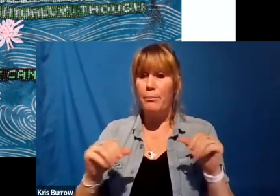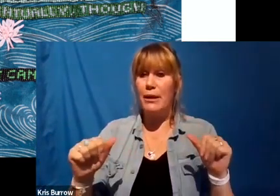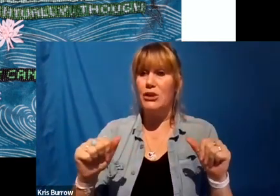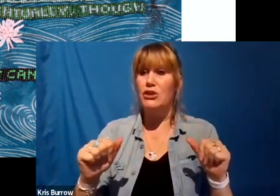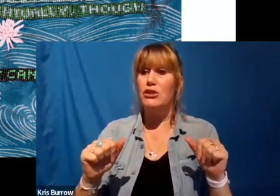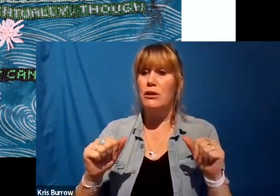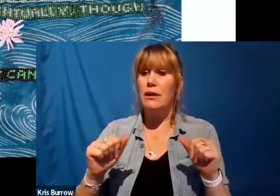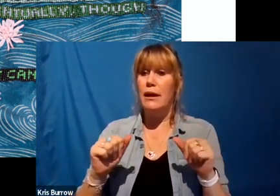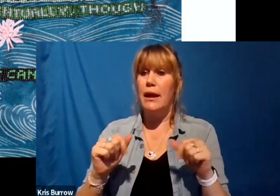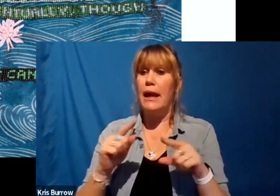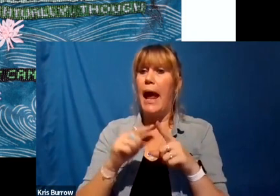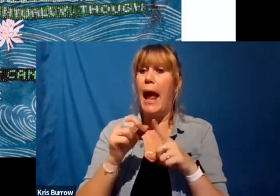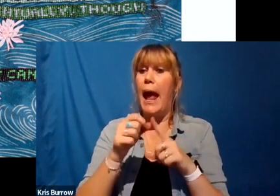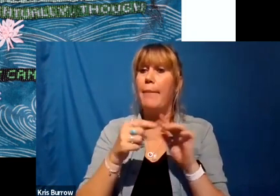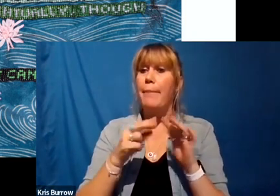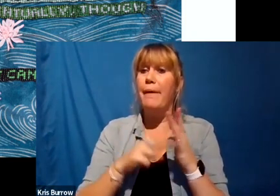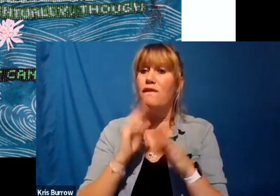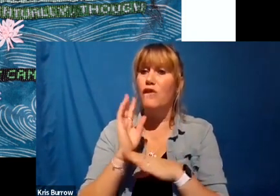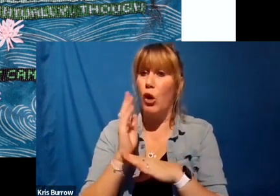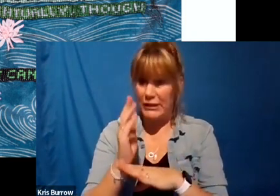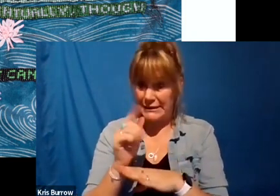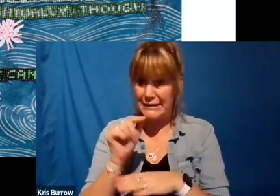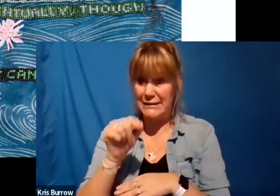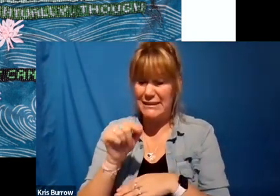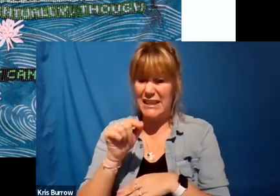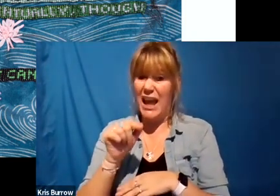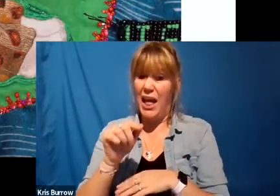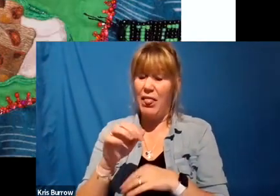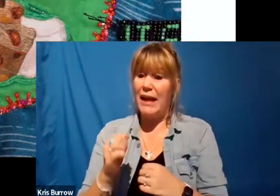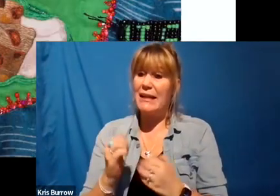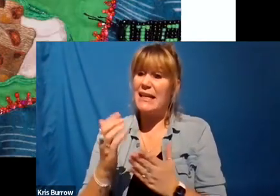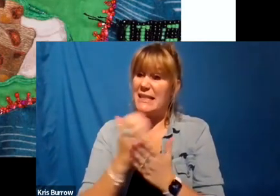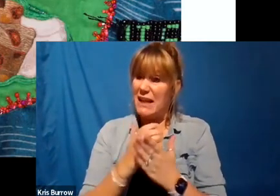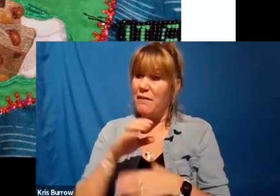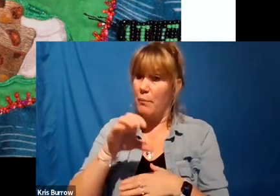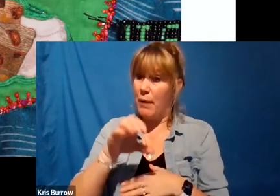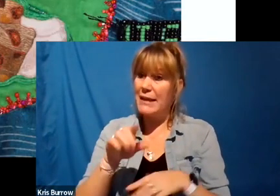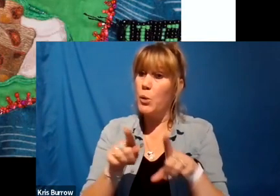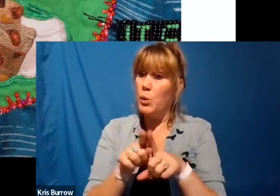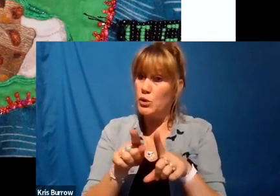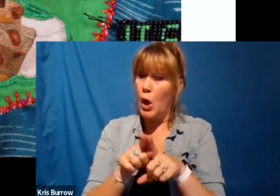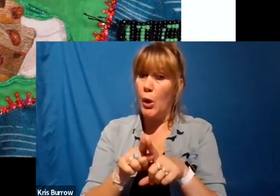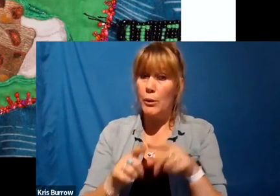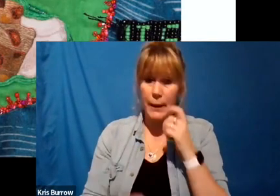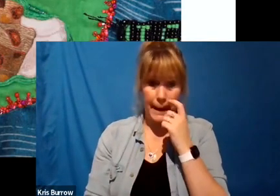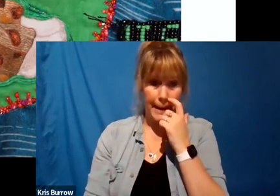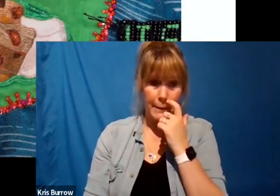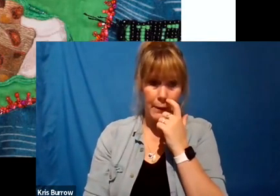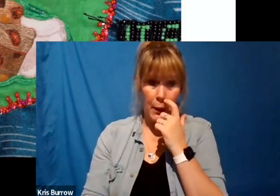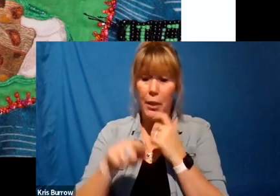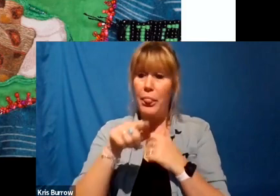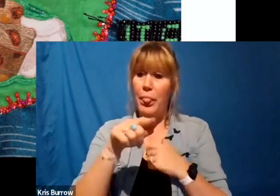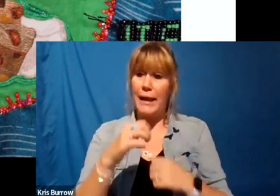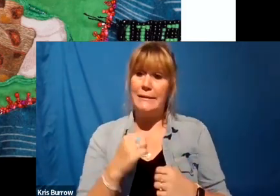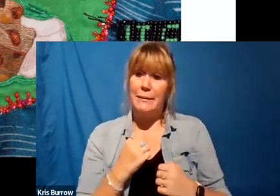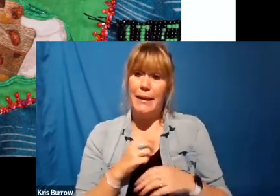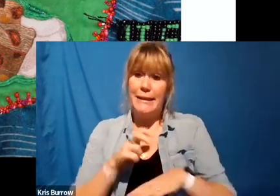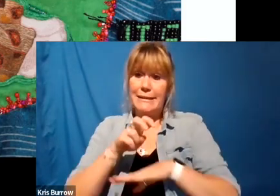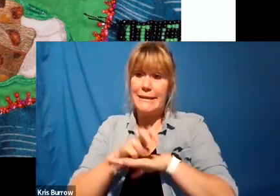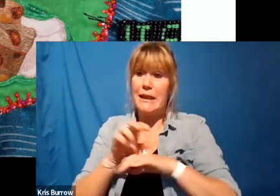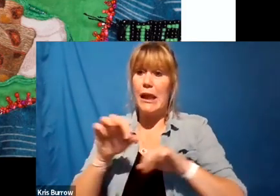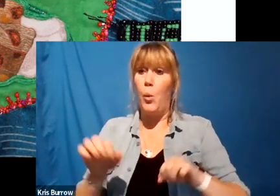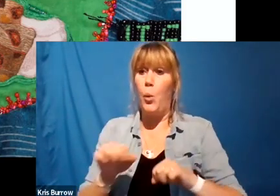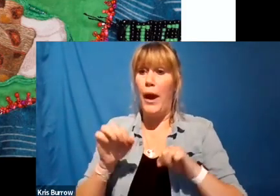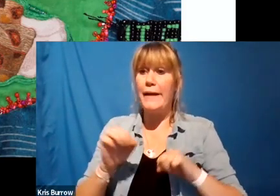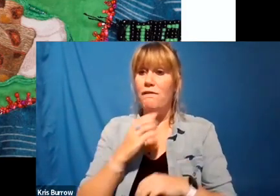is another safe space of mine. I'll just show you a detail. So this is me sitting, waiting for the frog